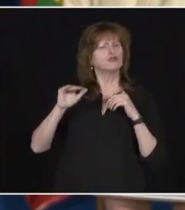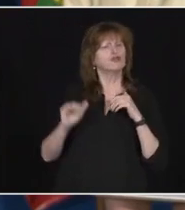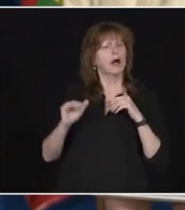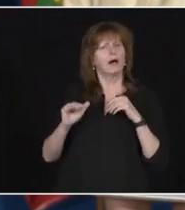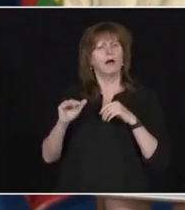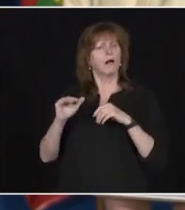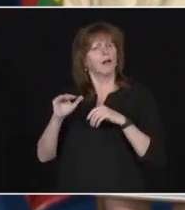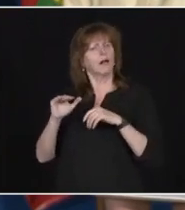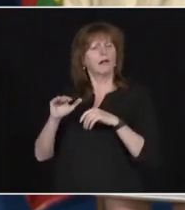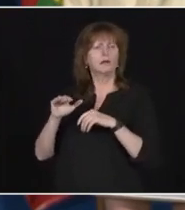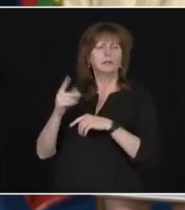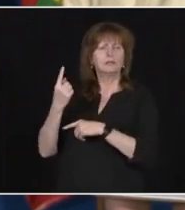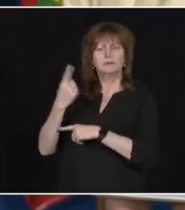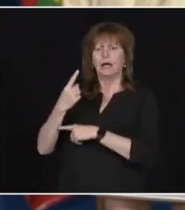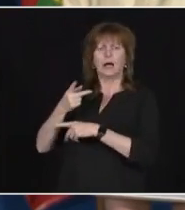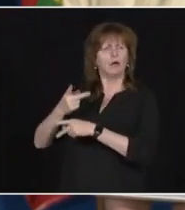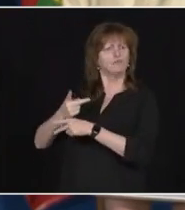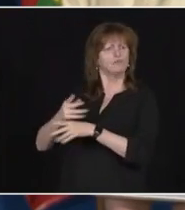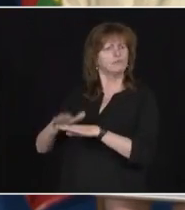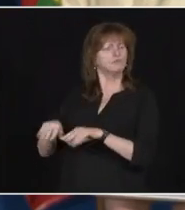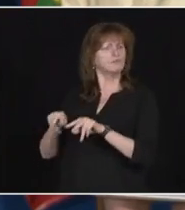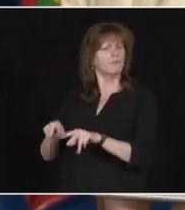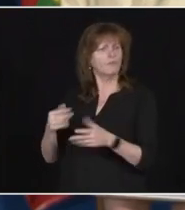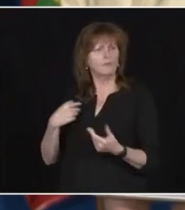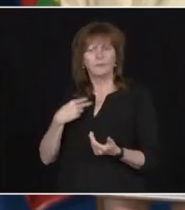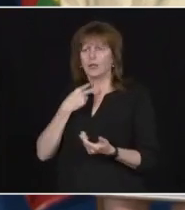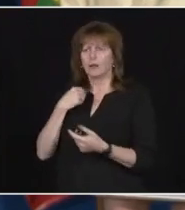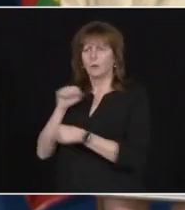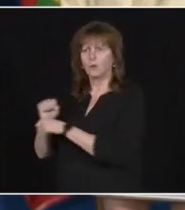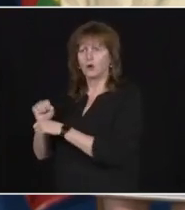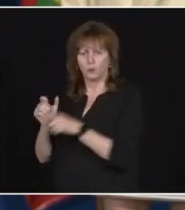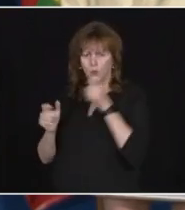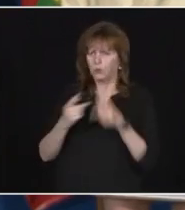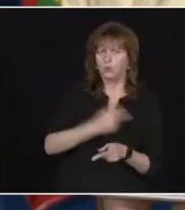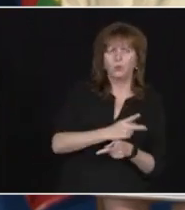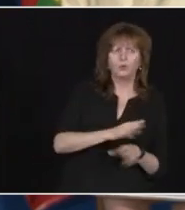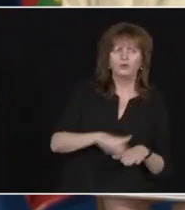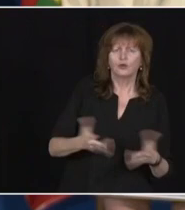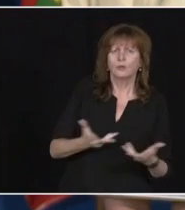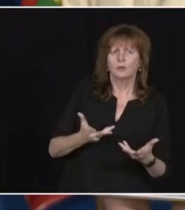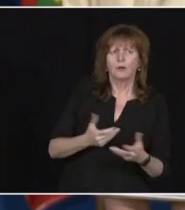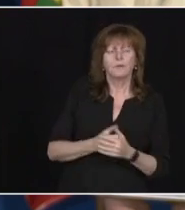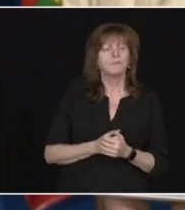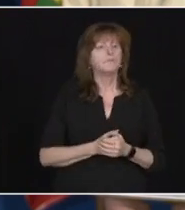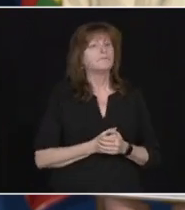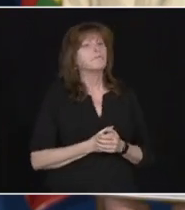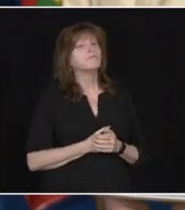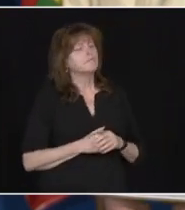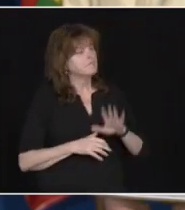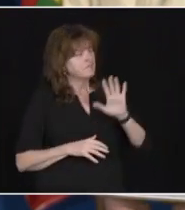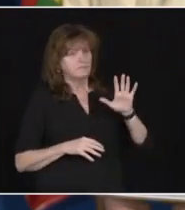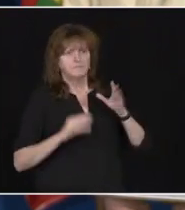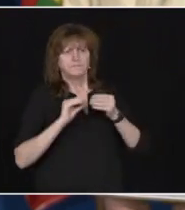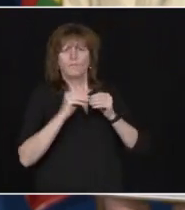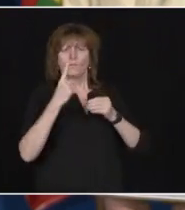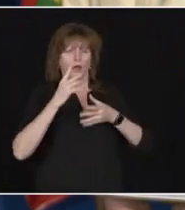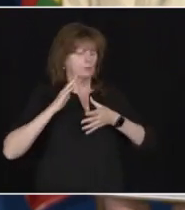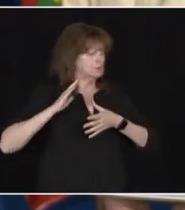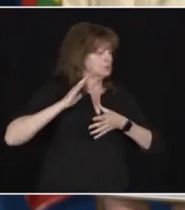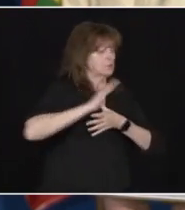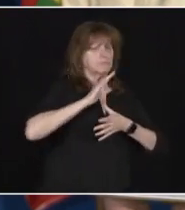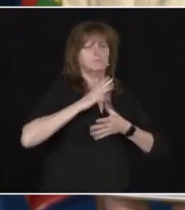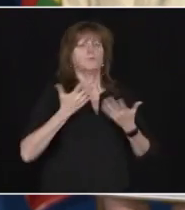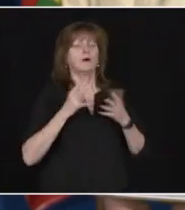between going to work or taking care of their kids at home? Well, number one priority, I've always believed, is your family. Family